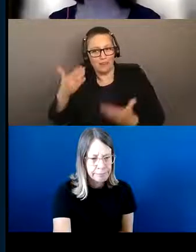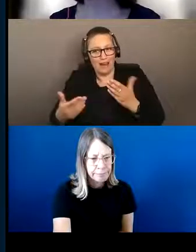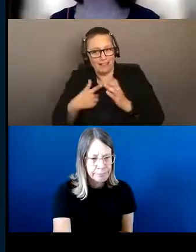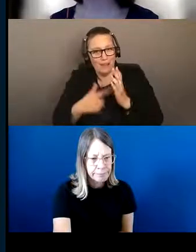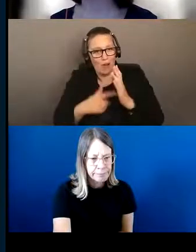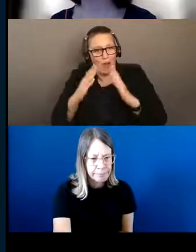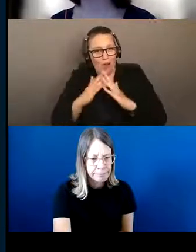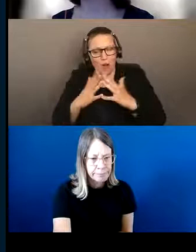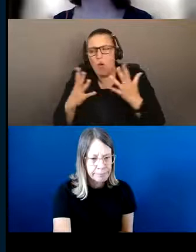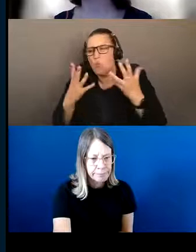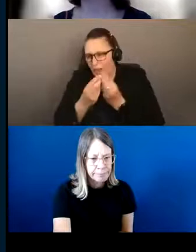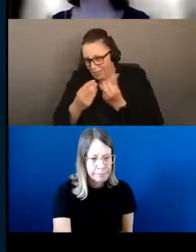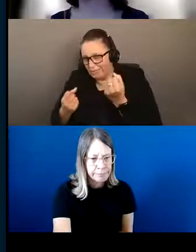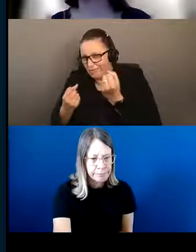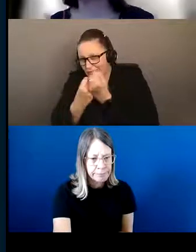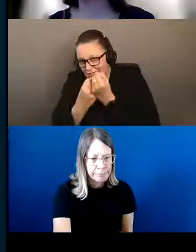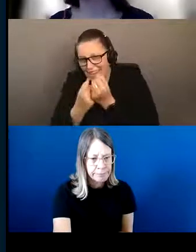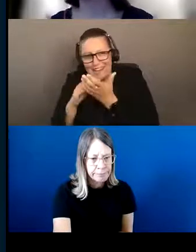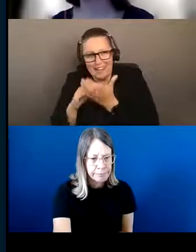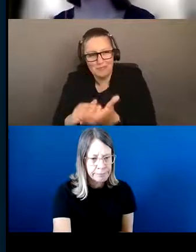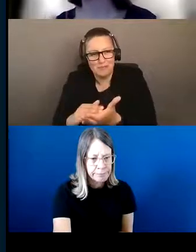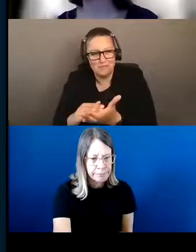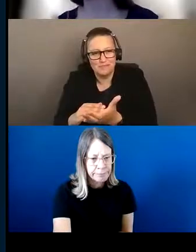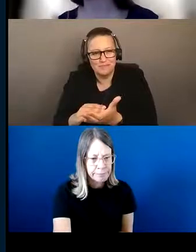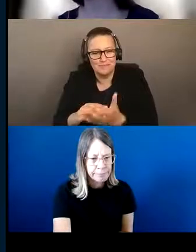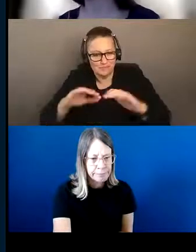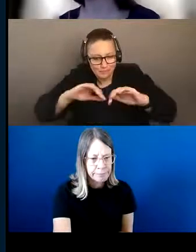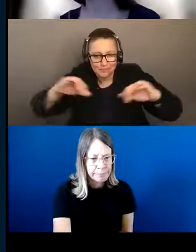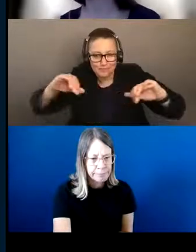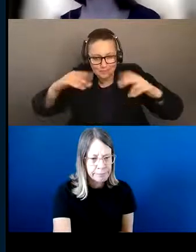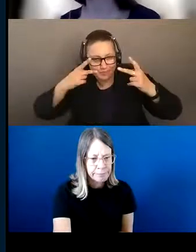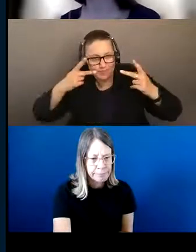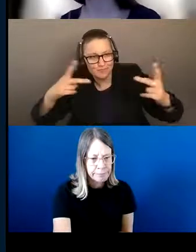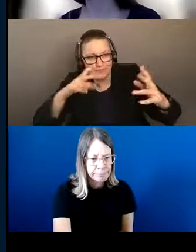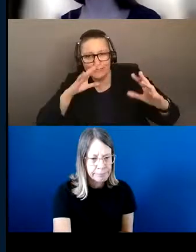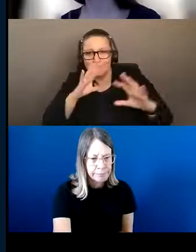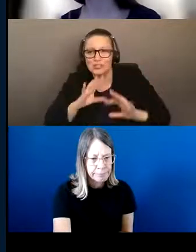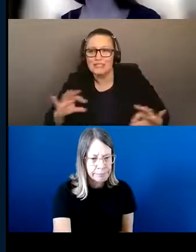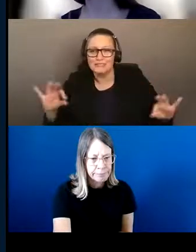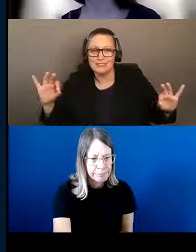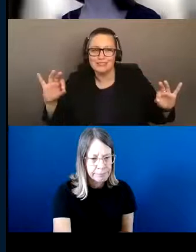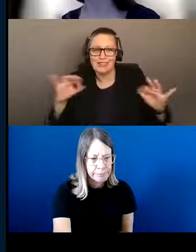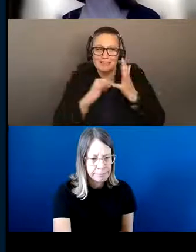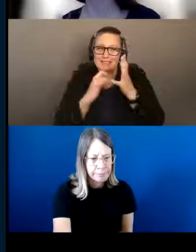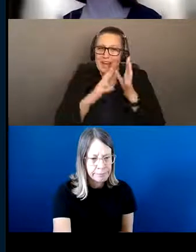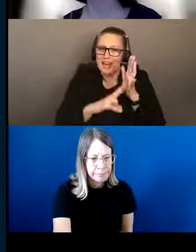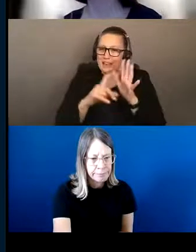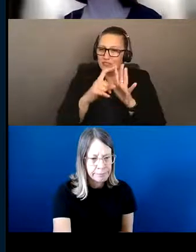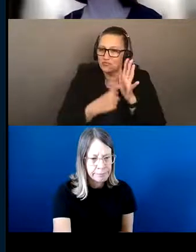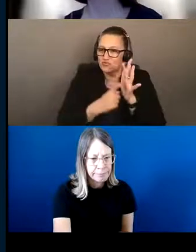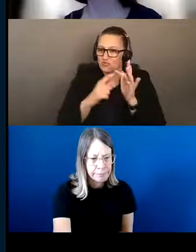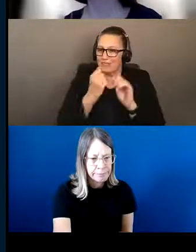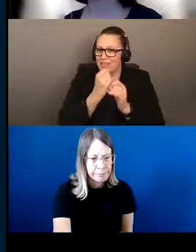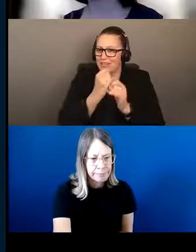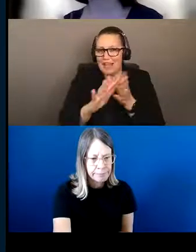As we pass around the gates, we enter the somewhat secret Sandringham Memorial Gardens, and if we continue to look down as we step into the cylindrical sunken